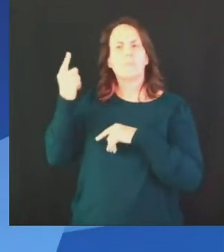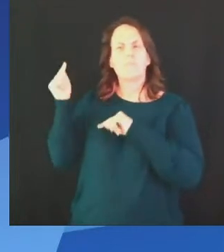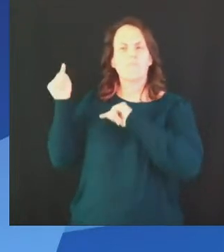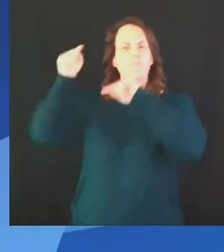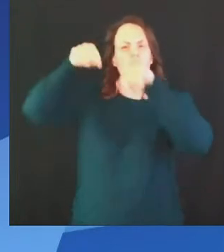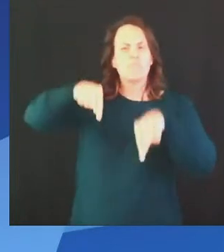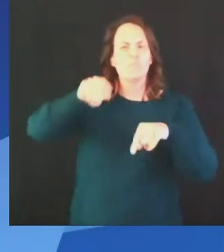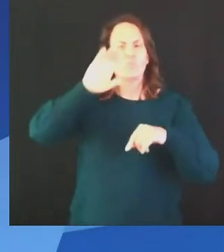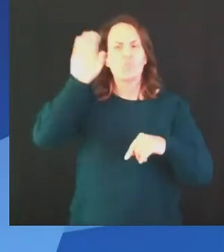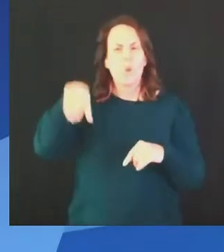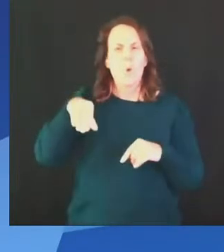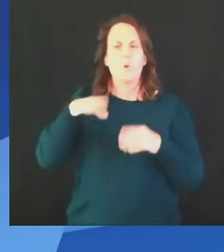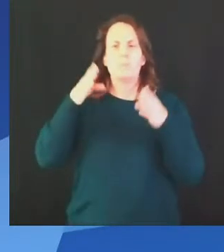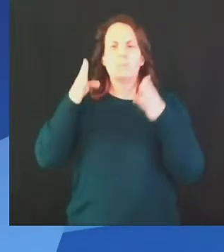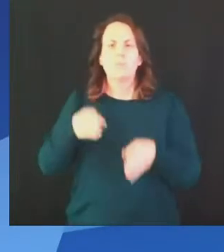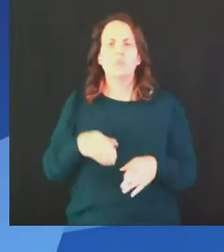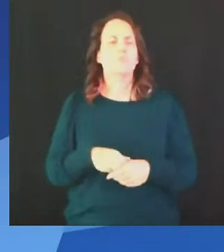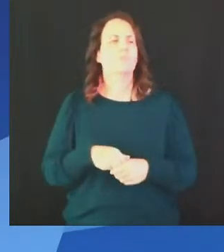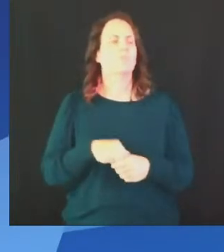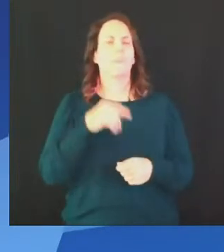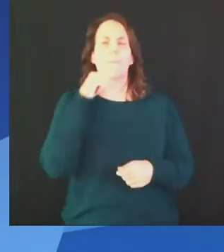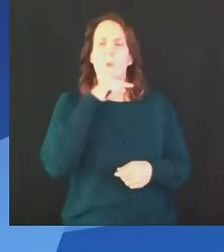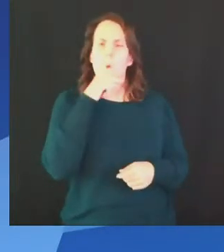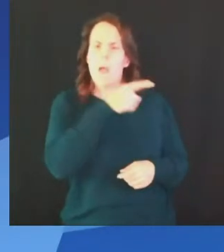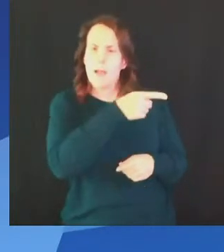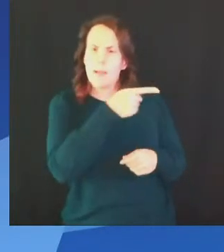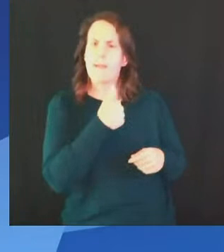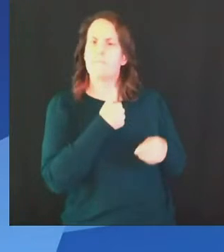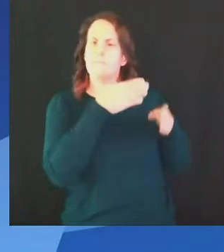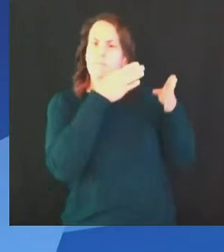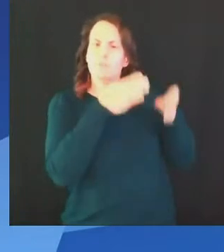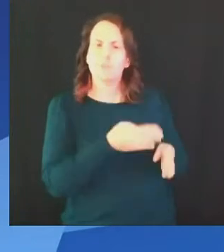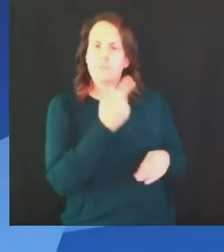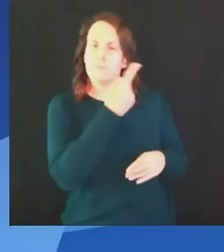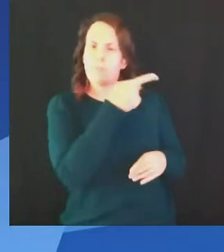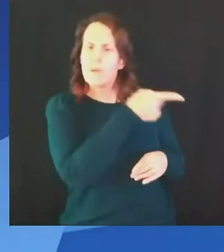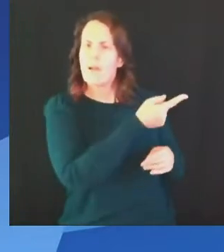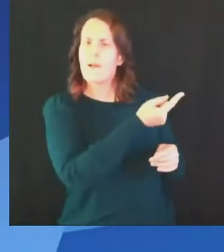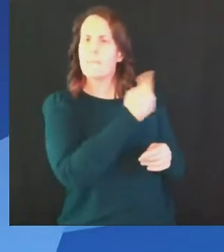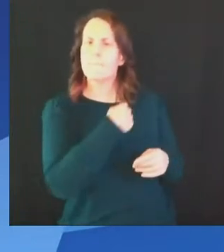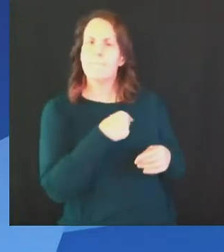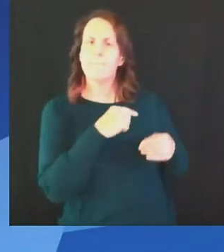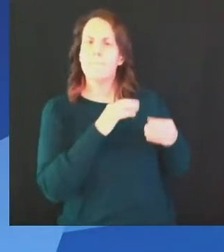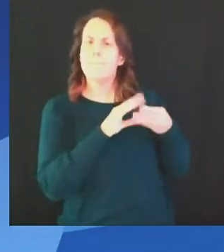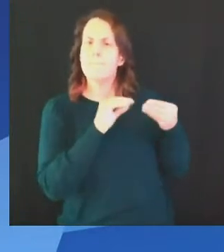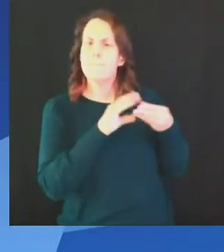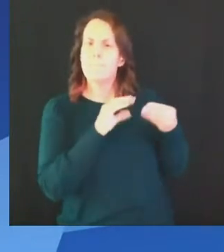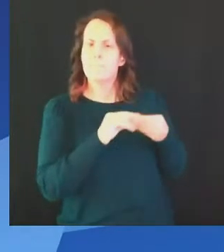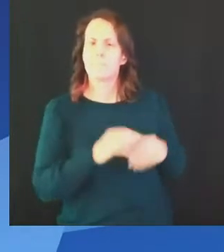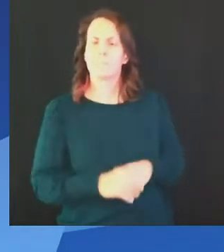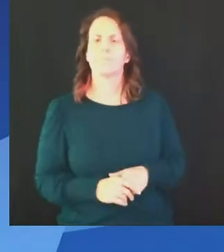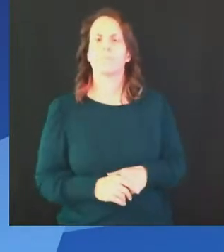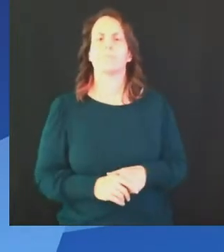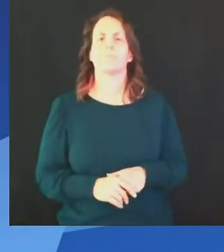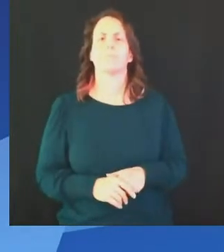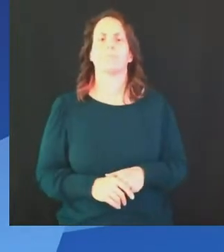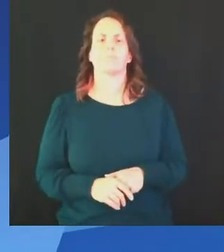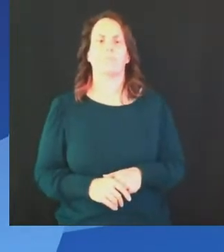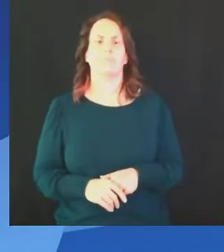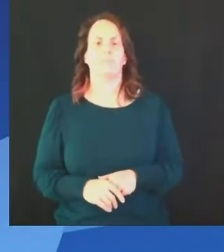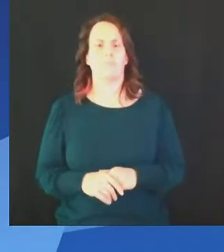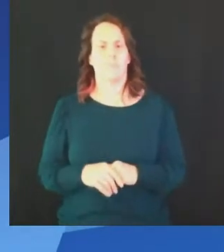Prisoners would not be taken to this field activation hospital, I'm assuming, and where would they be going, and has that hospital been activated?